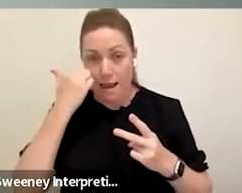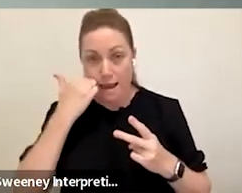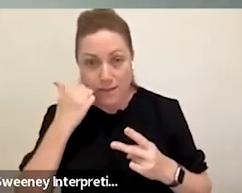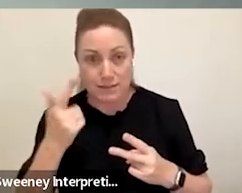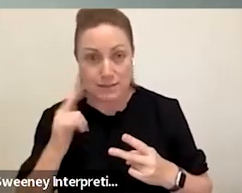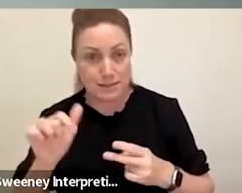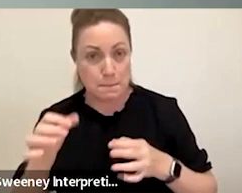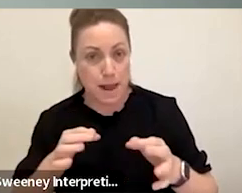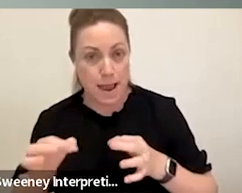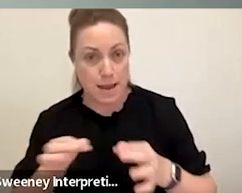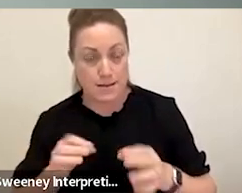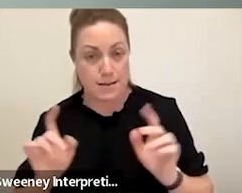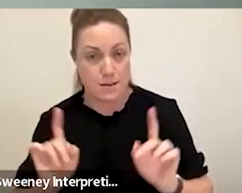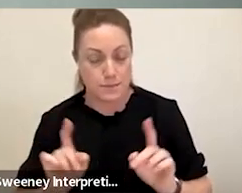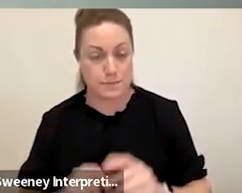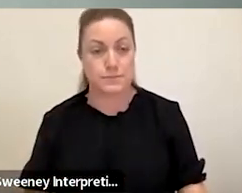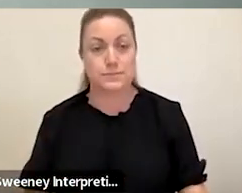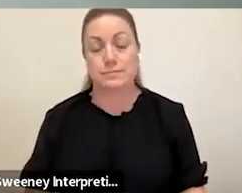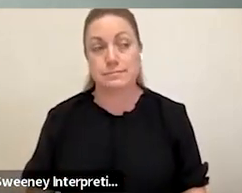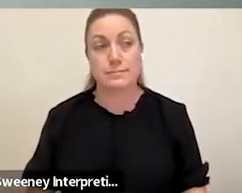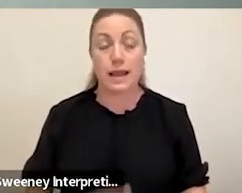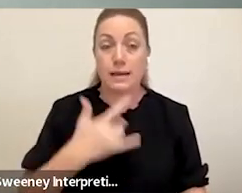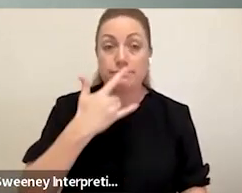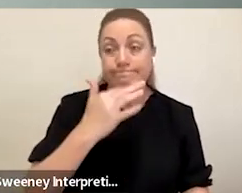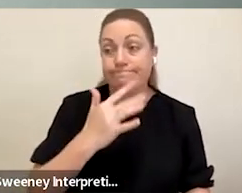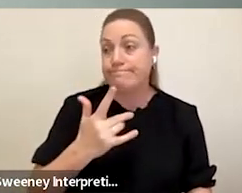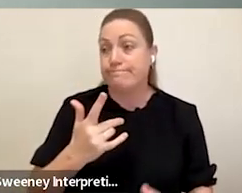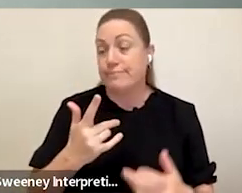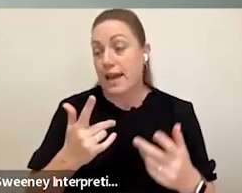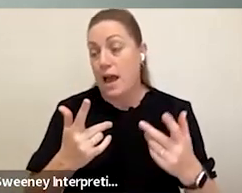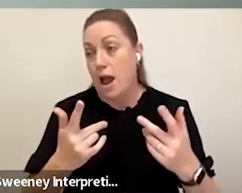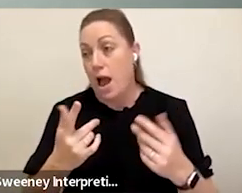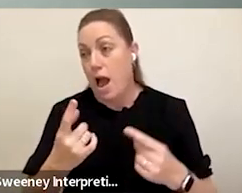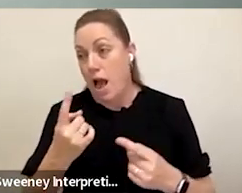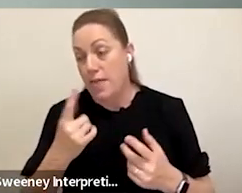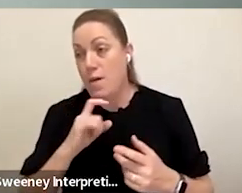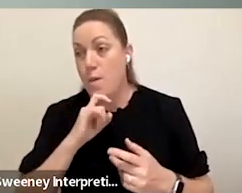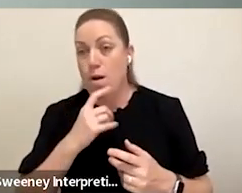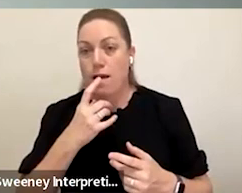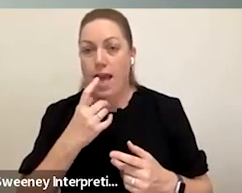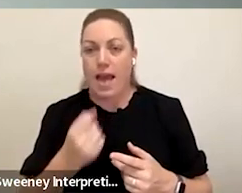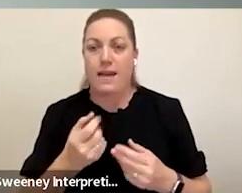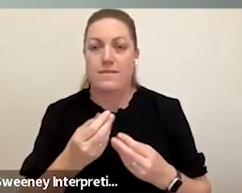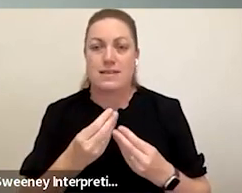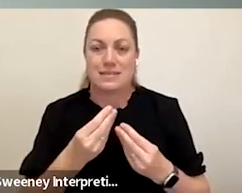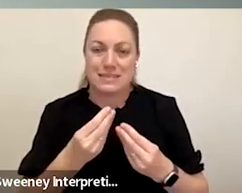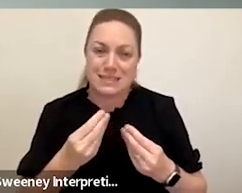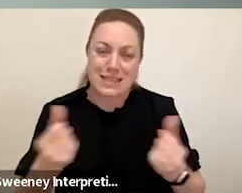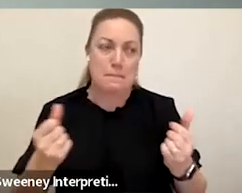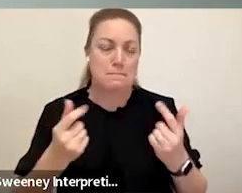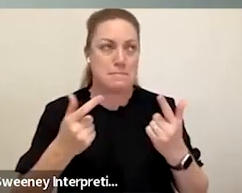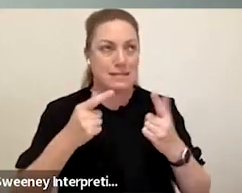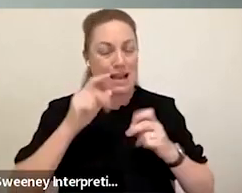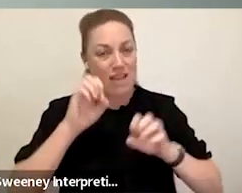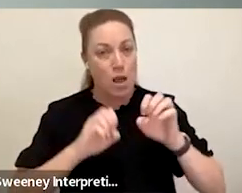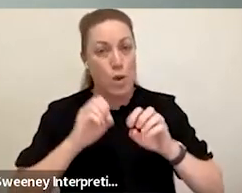reality is, I'm sorry to say, we probably will have the opportunity to look at subgroup analyses following disaster events. It is in